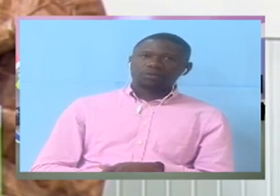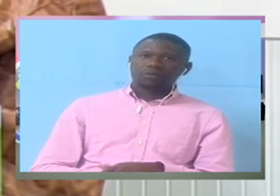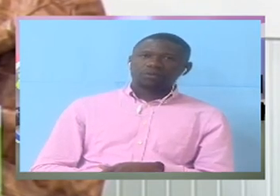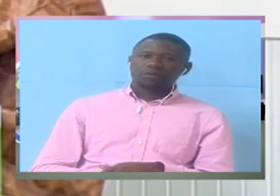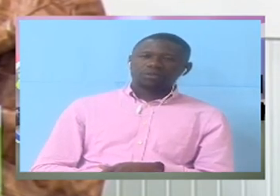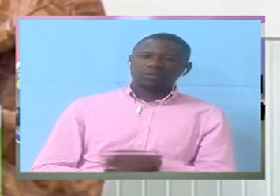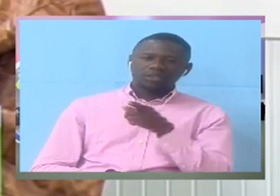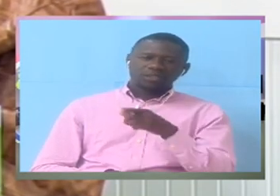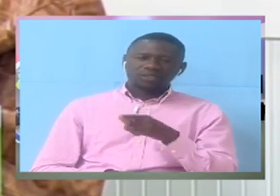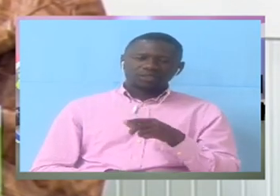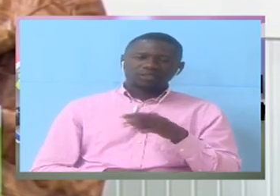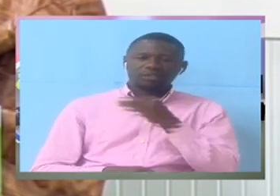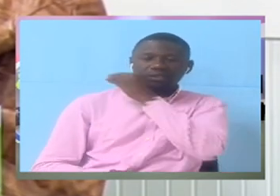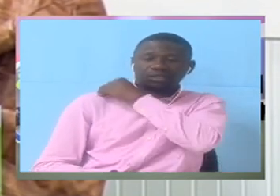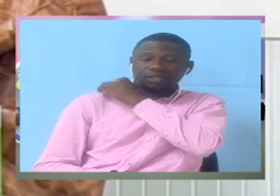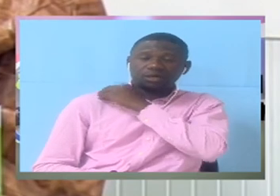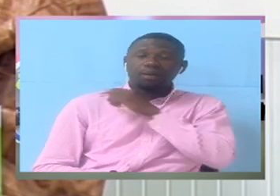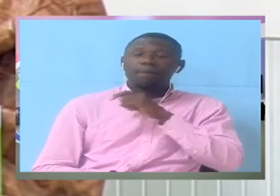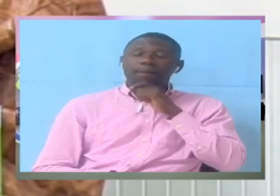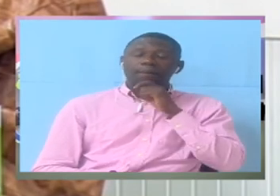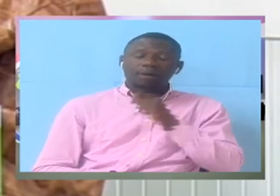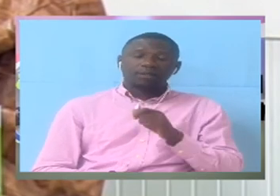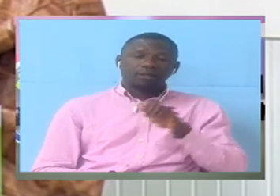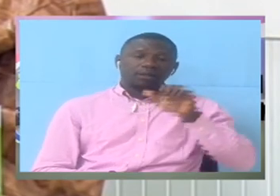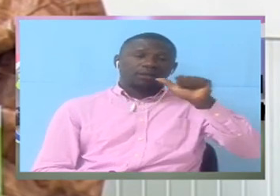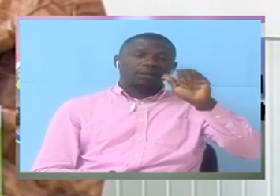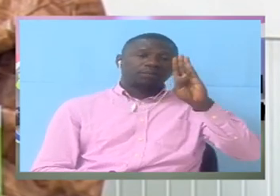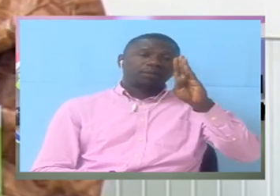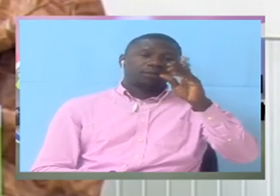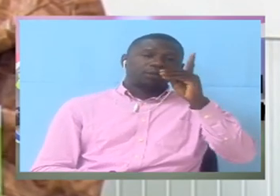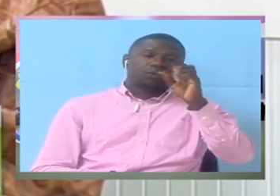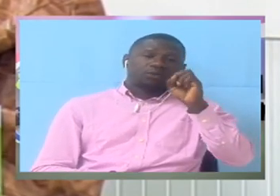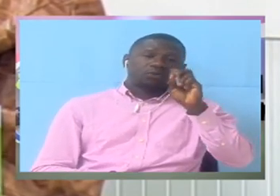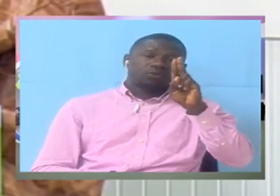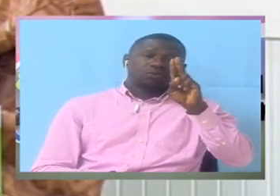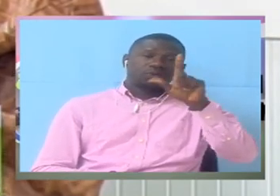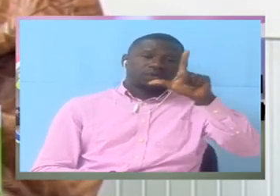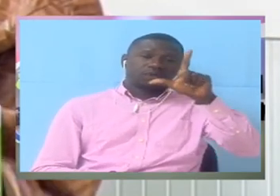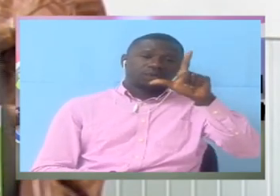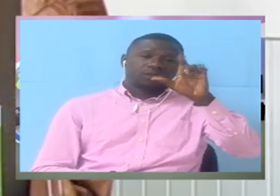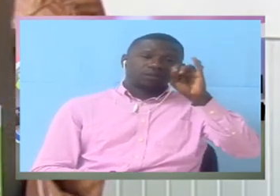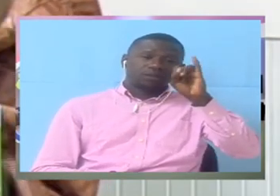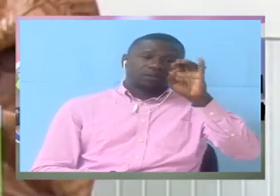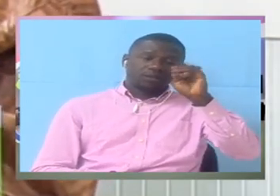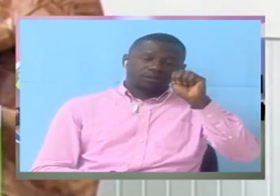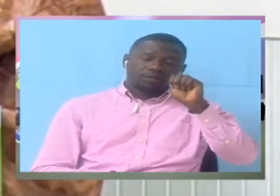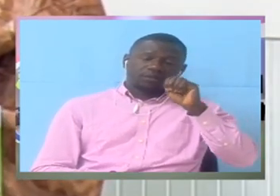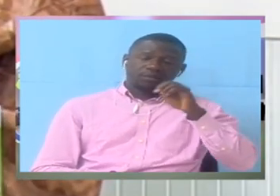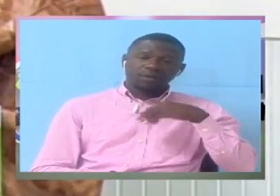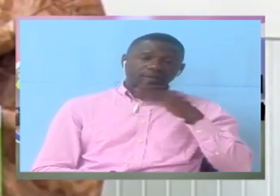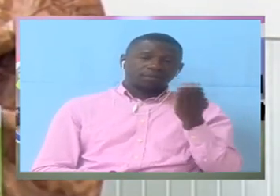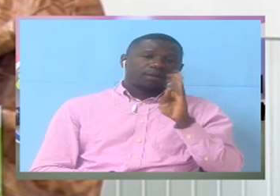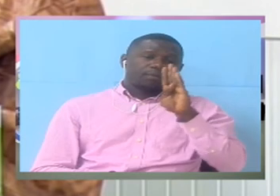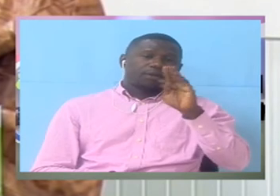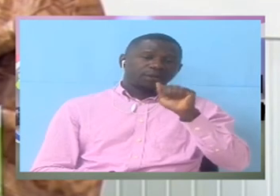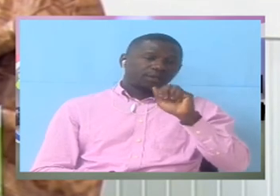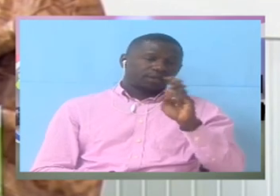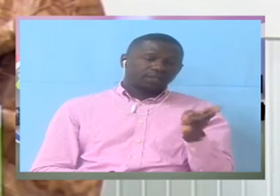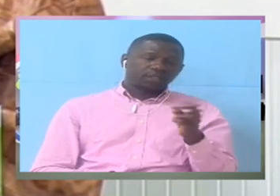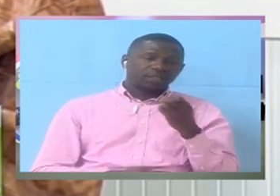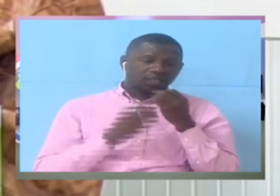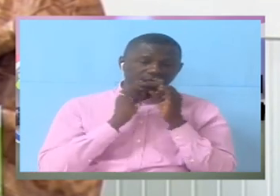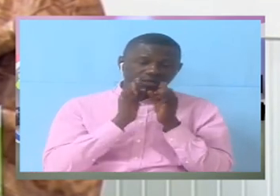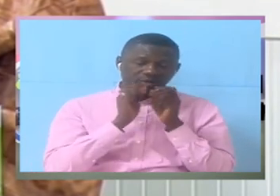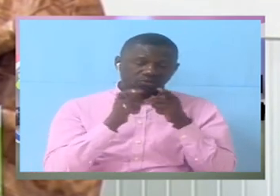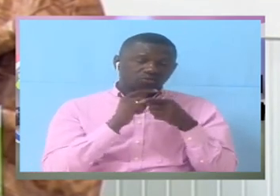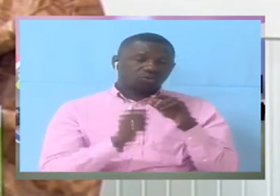Ablai Ba. This General Ablai Ba. Nata for Mustafa ko konta tu no le for Grand Bassa. He told Mustafa that we cannot